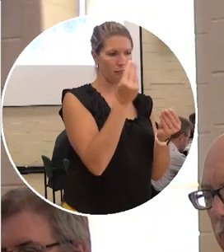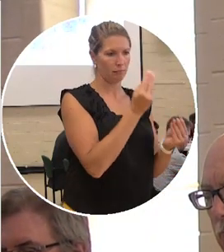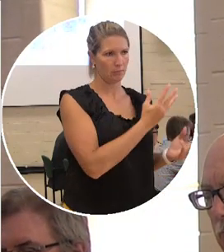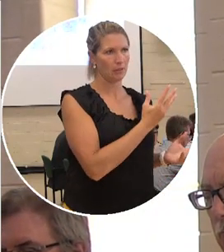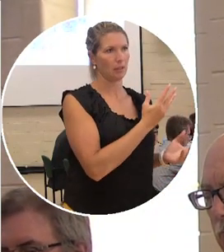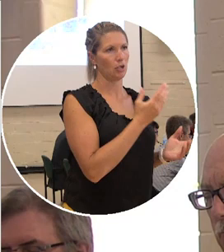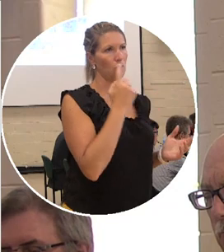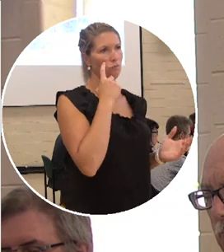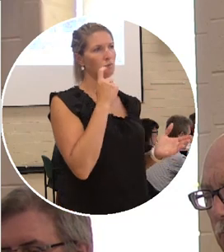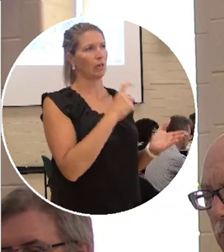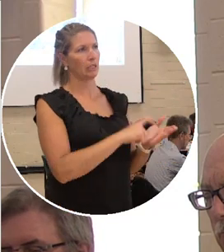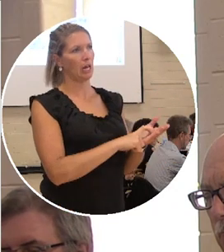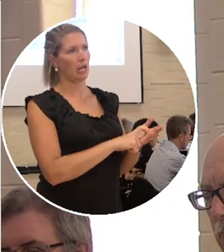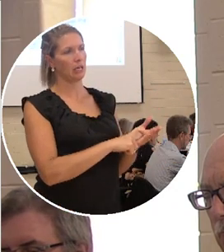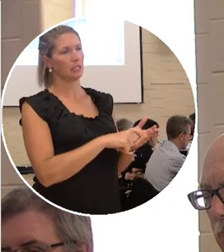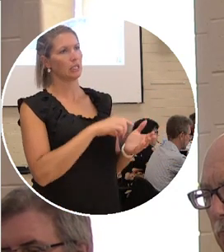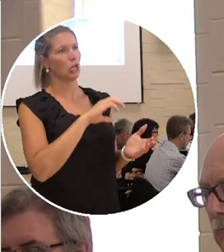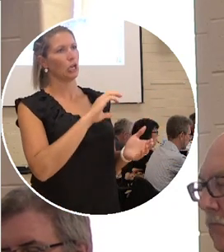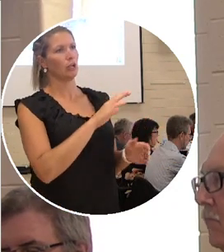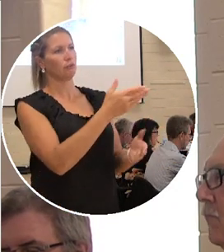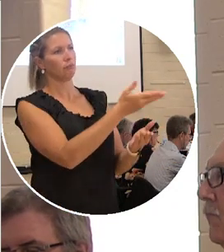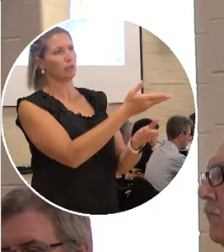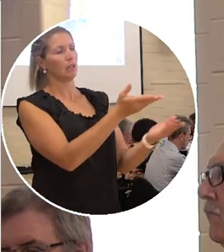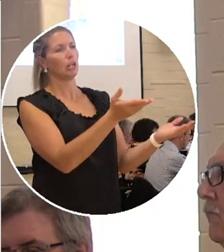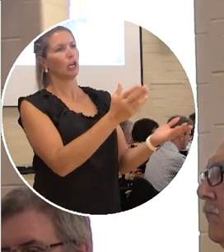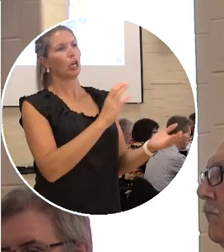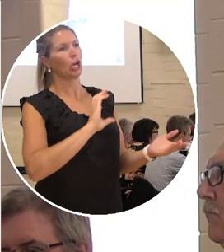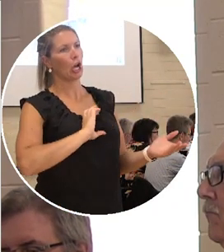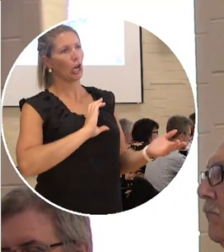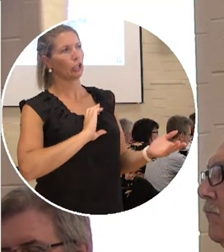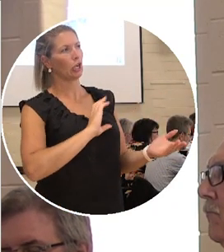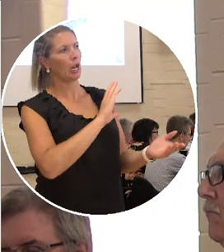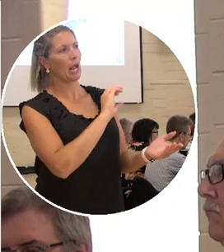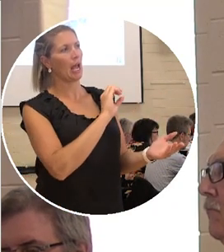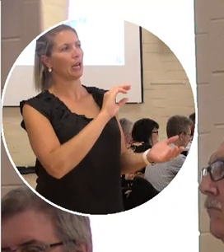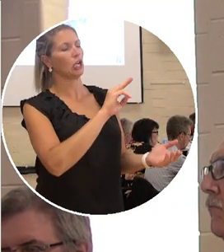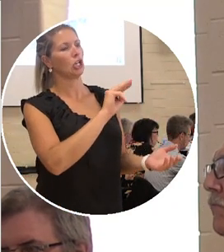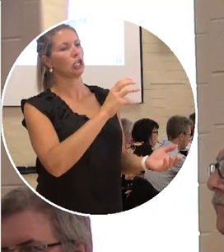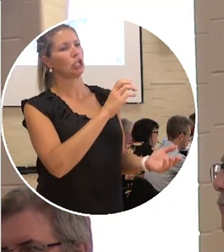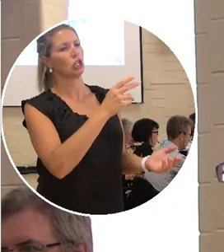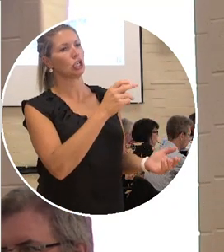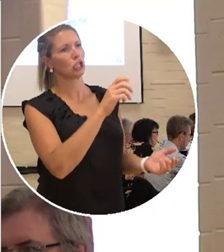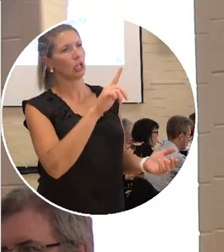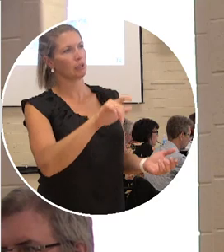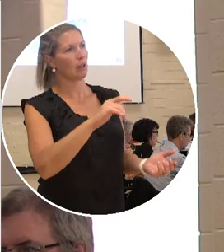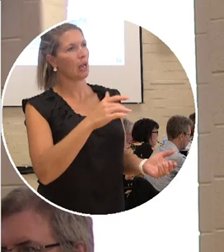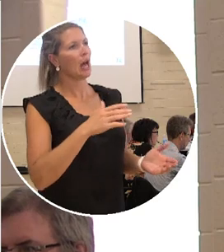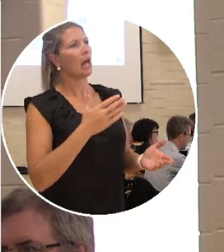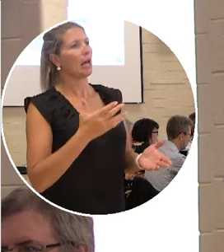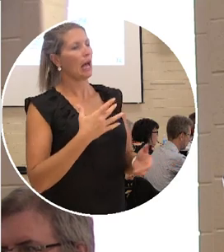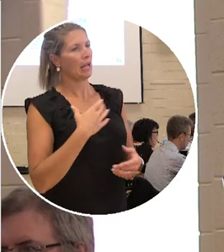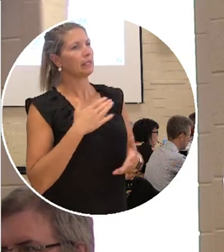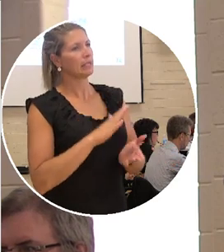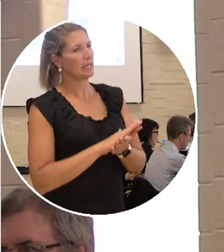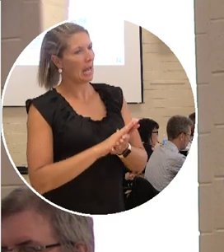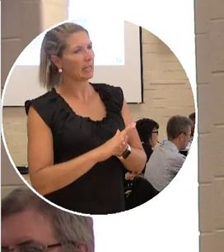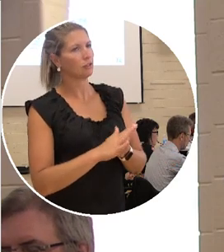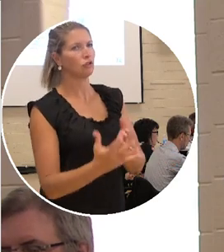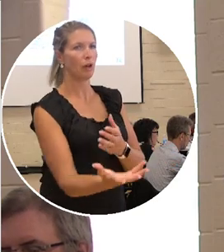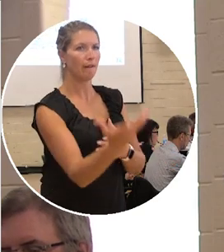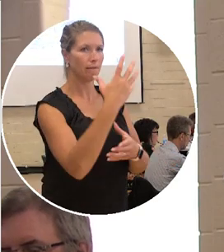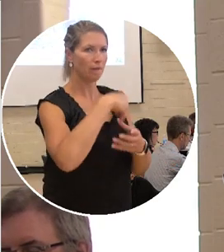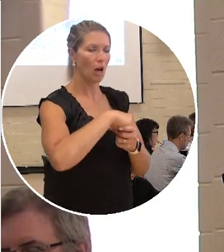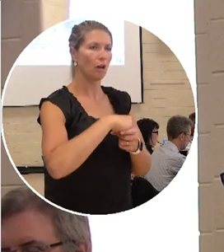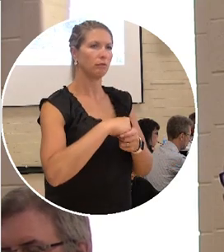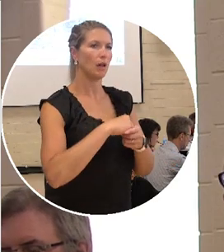recognize the Churchills and their eight-year-old son, Carter, who's attending our meeting today. It's great to see an interest in public